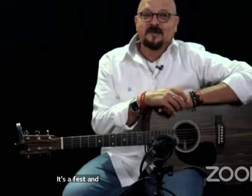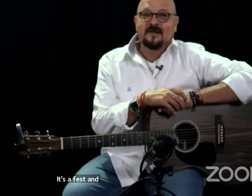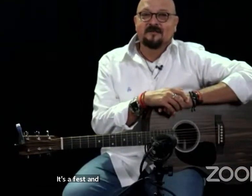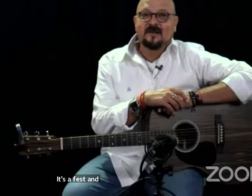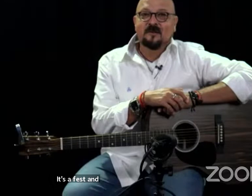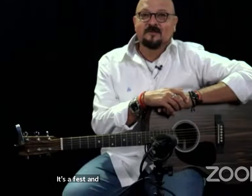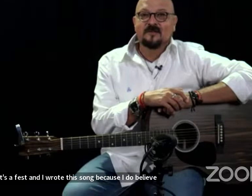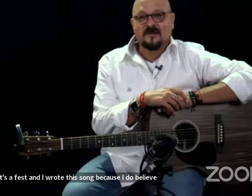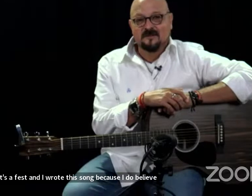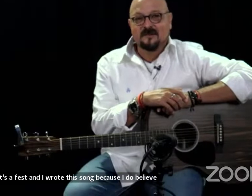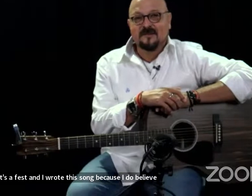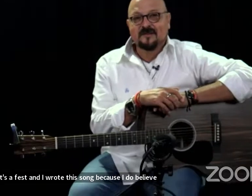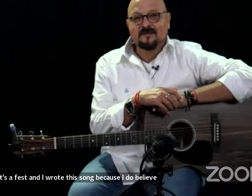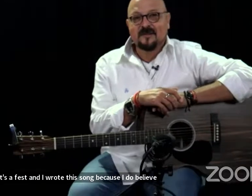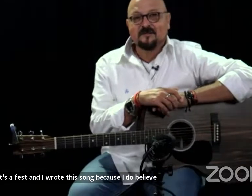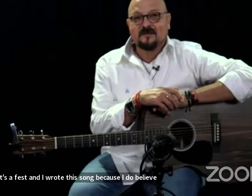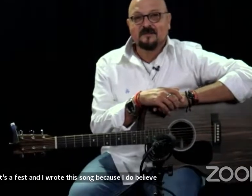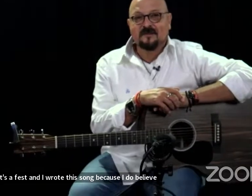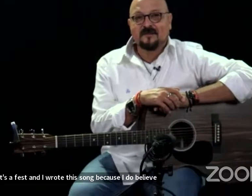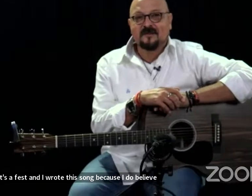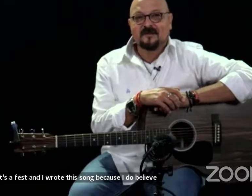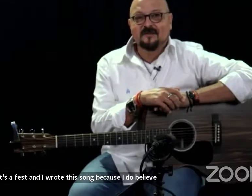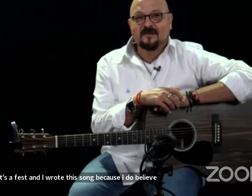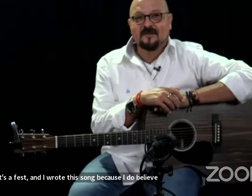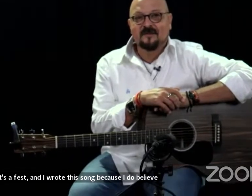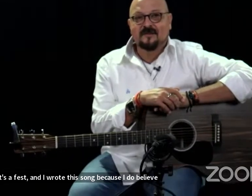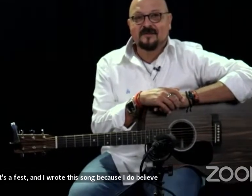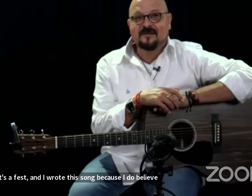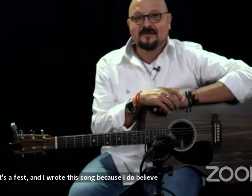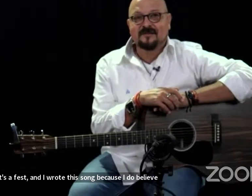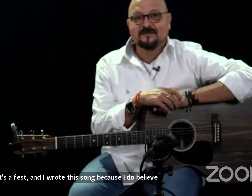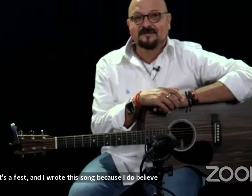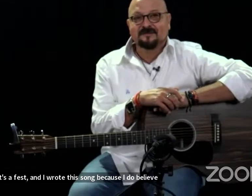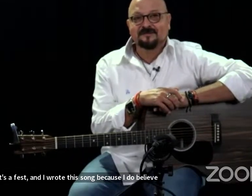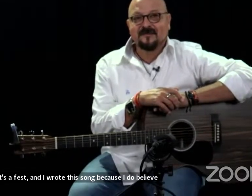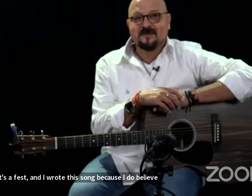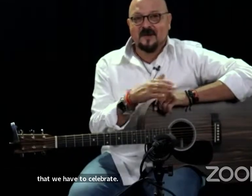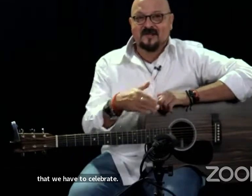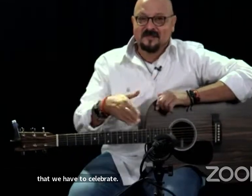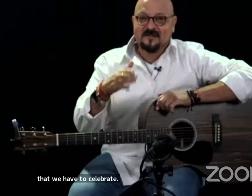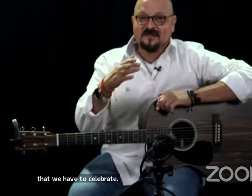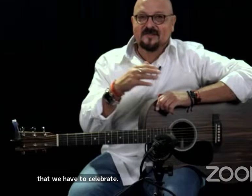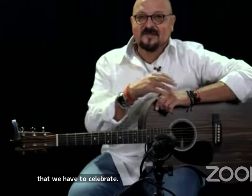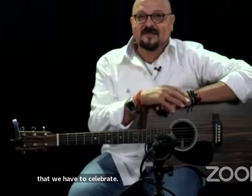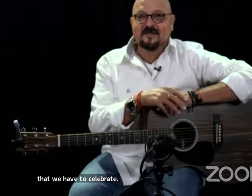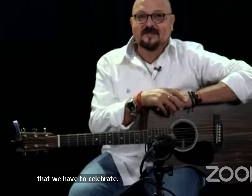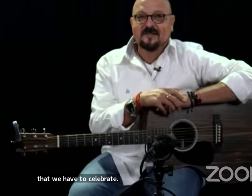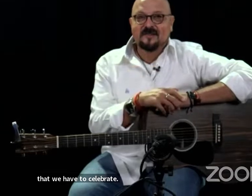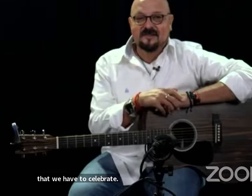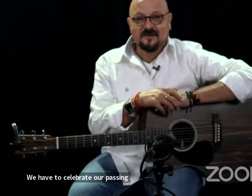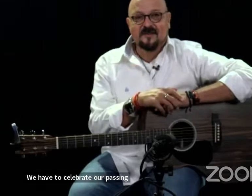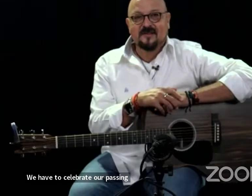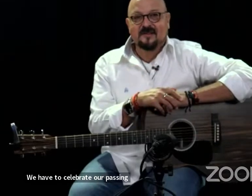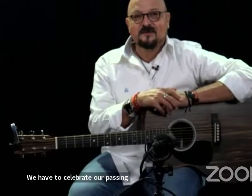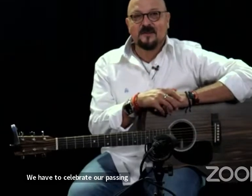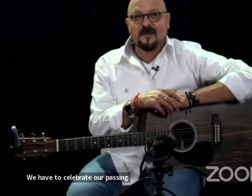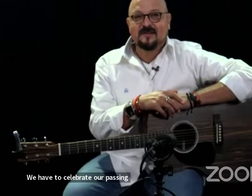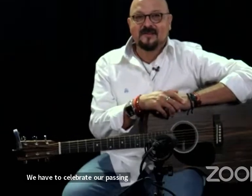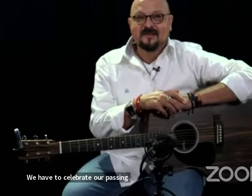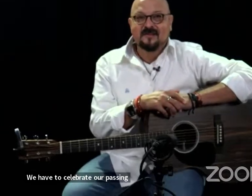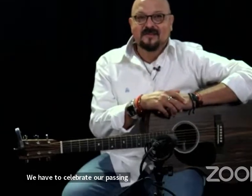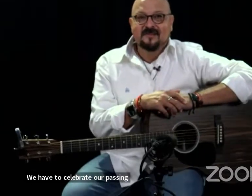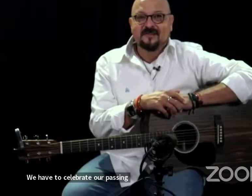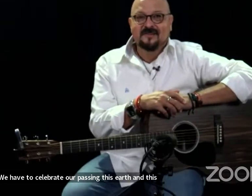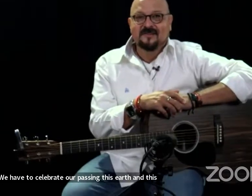I do believe that we have to celebrate. We have to celebrate our past in this earth, in this